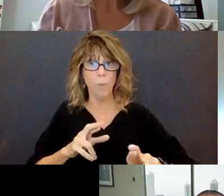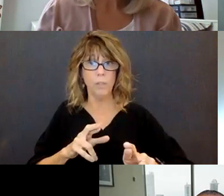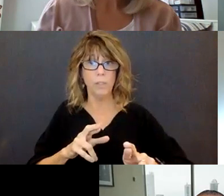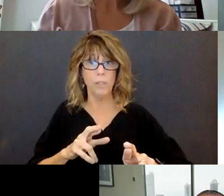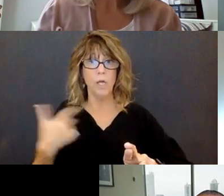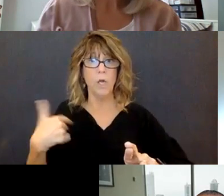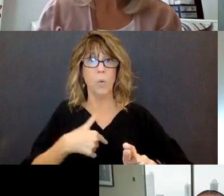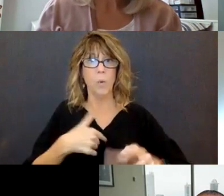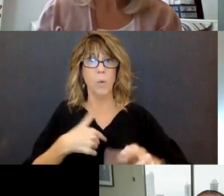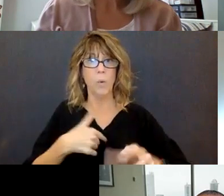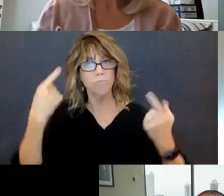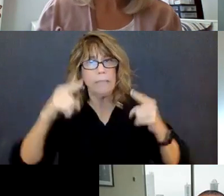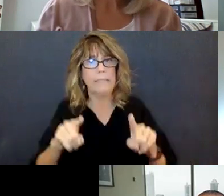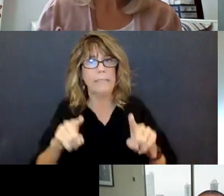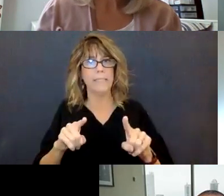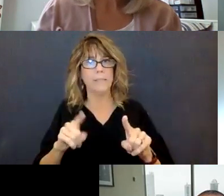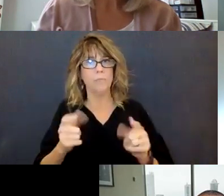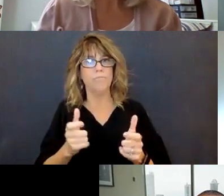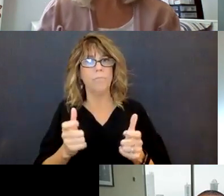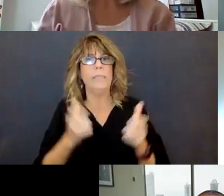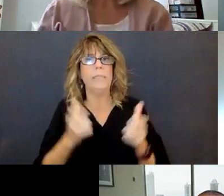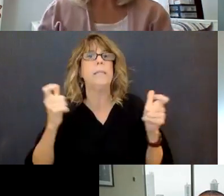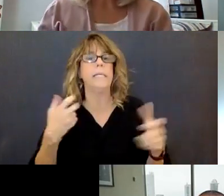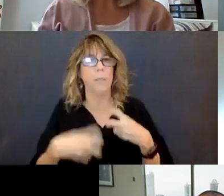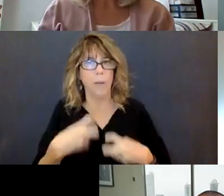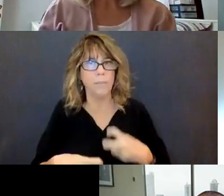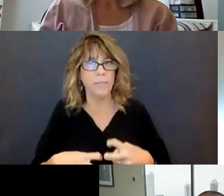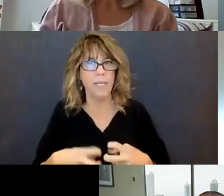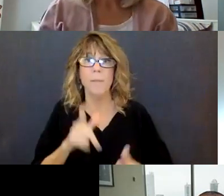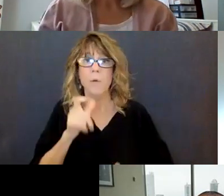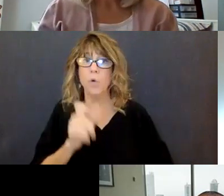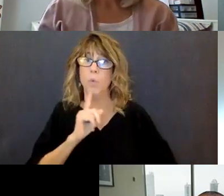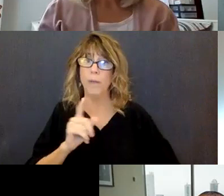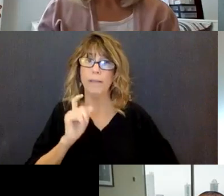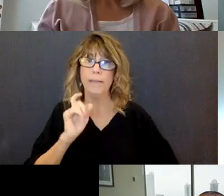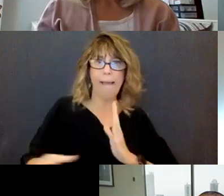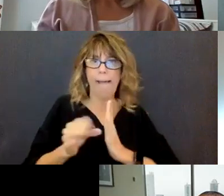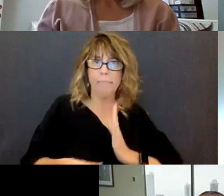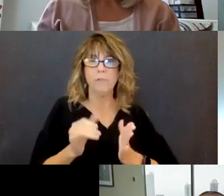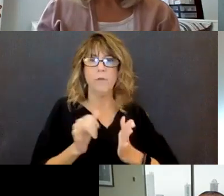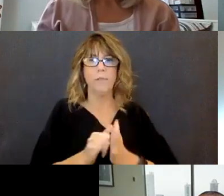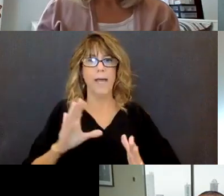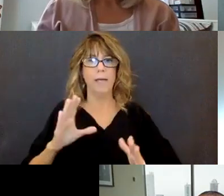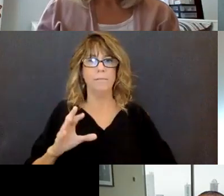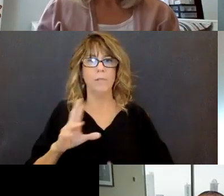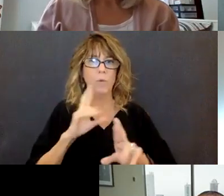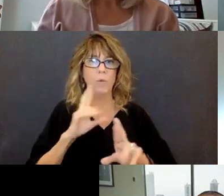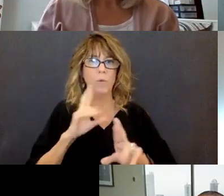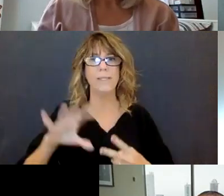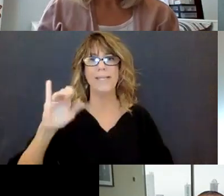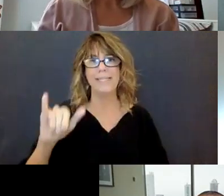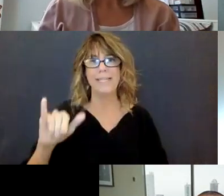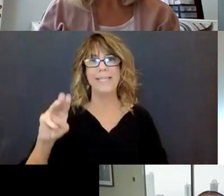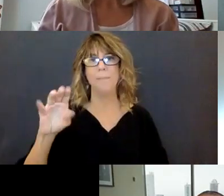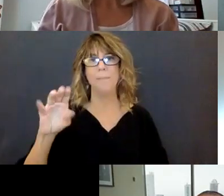to consensus with what the big problems were. And those that contributed greatly to that report were Cynthia McCleskey and Autism Society, the